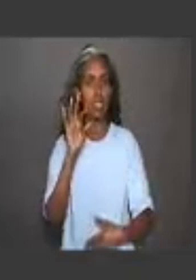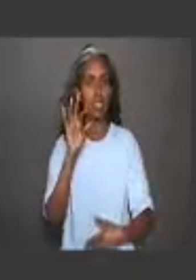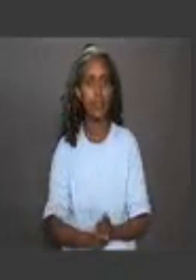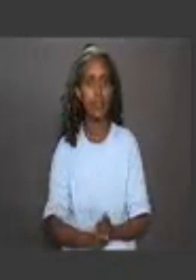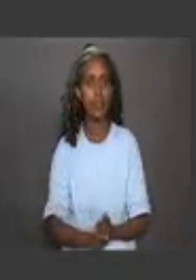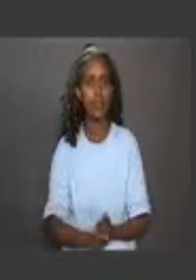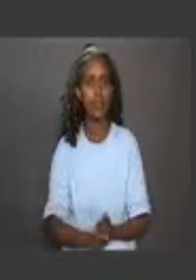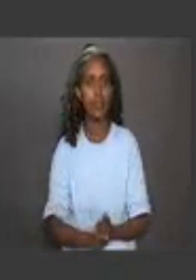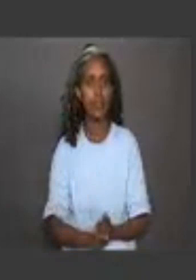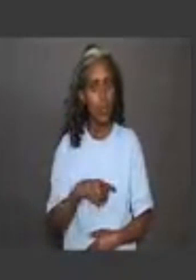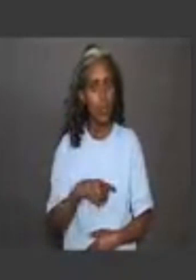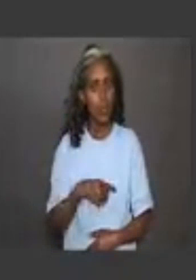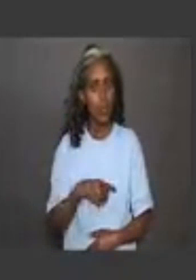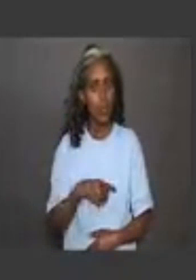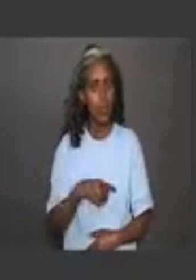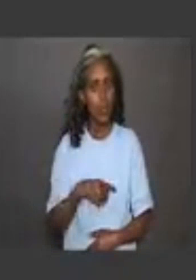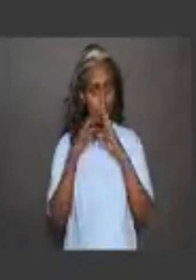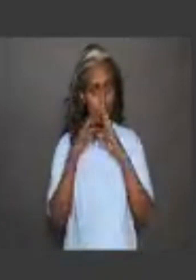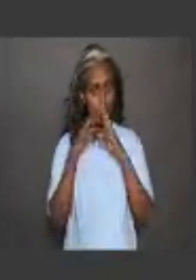found our answer, students.